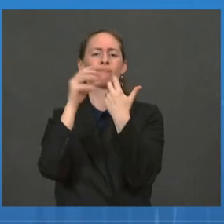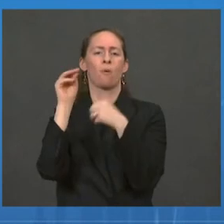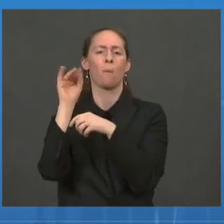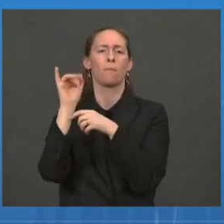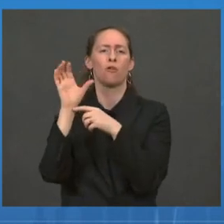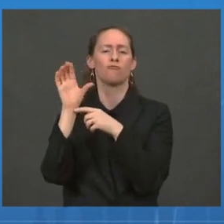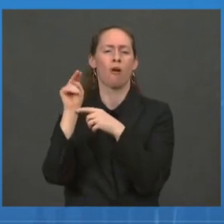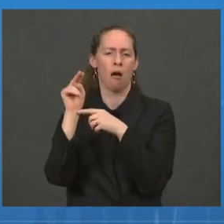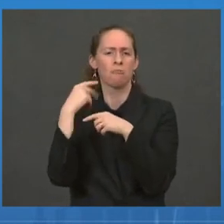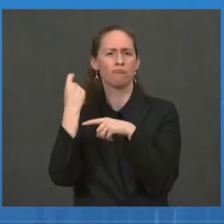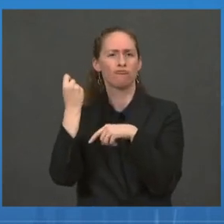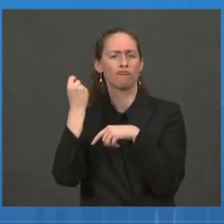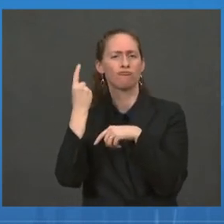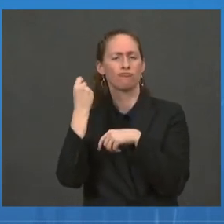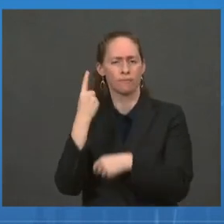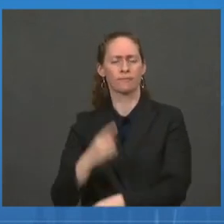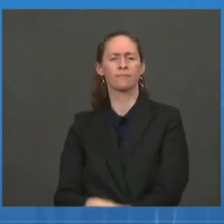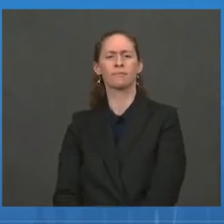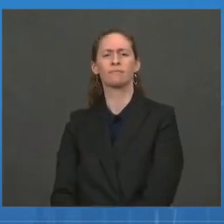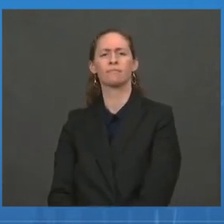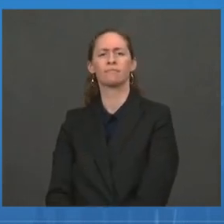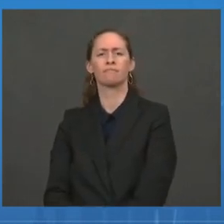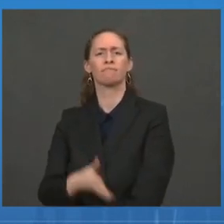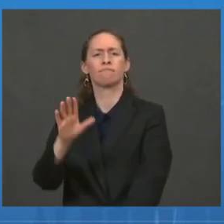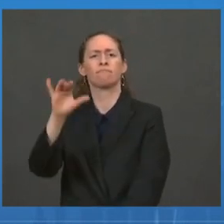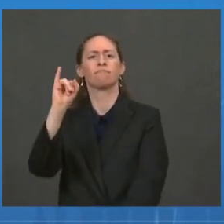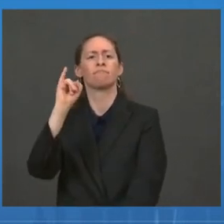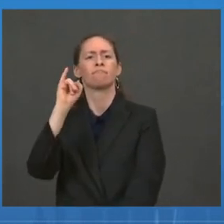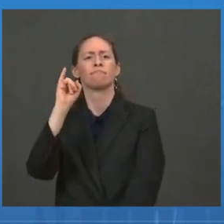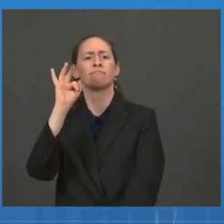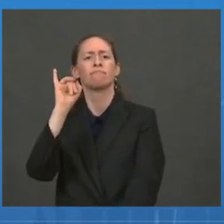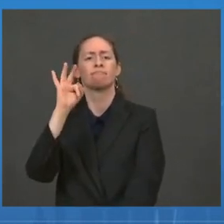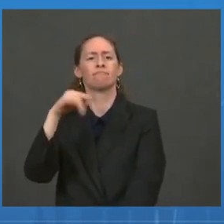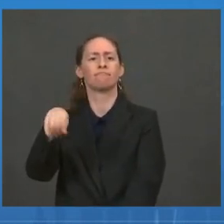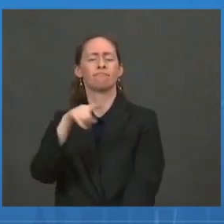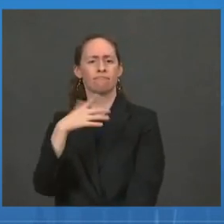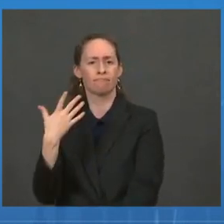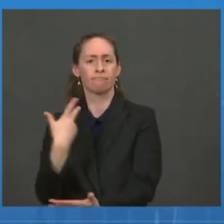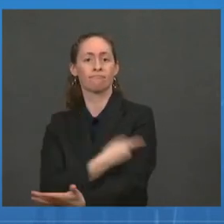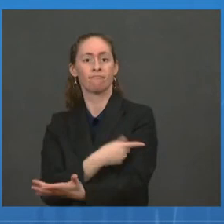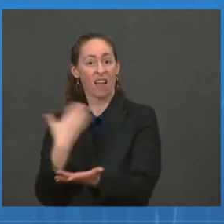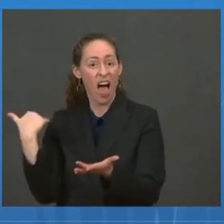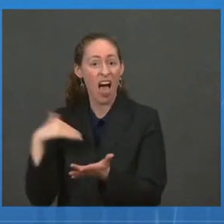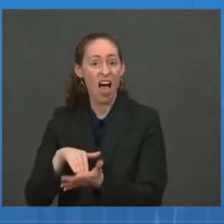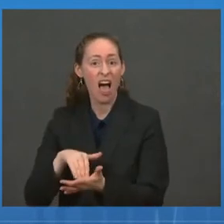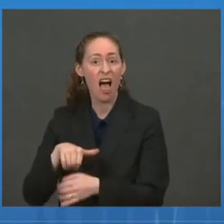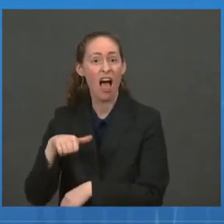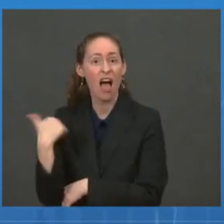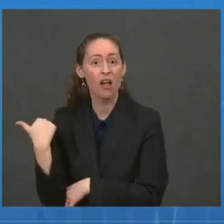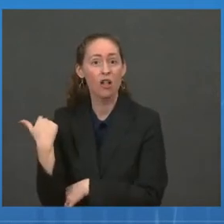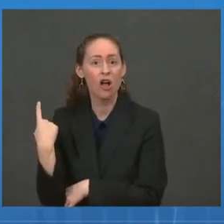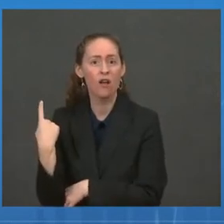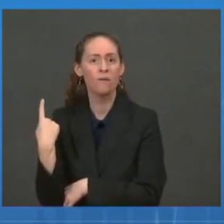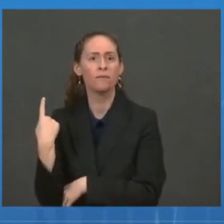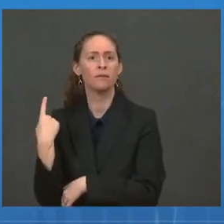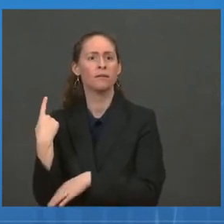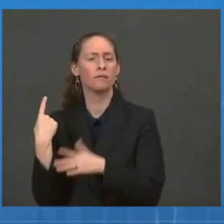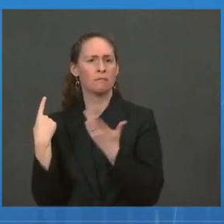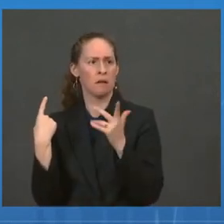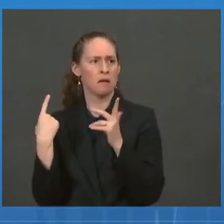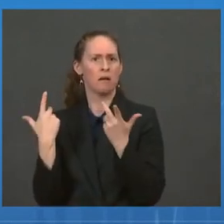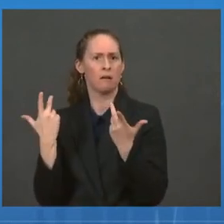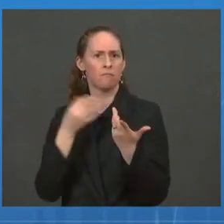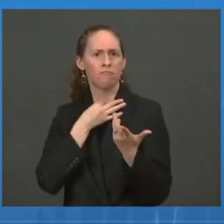does the timeline look like for how long it would take to have enough doses to re-vaccinate the 300 million some